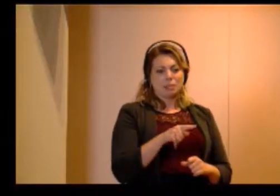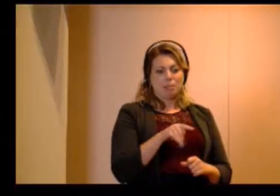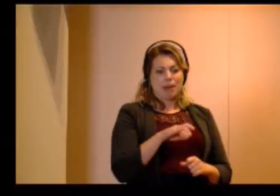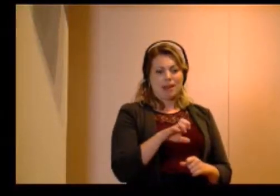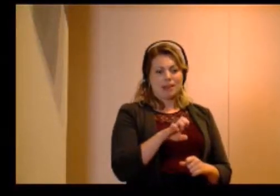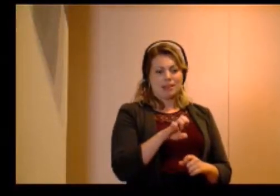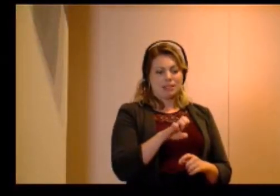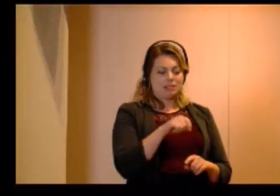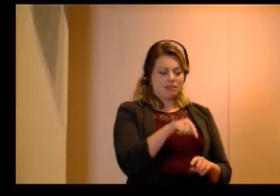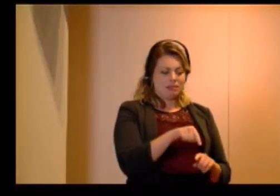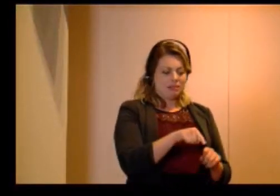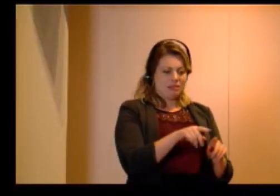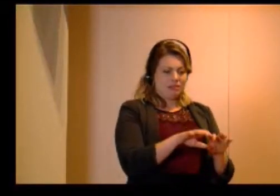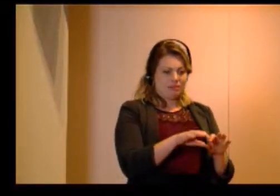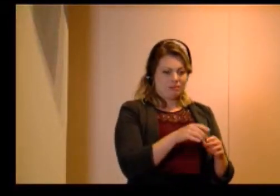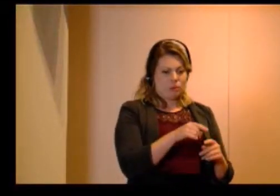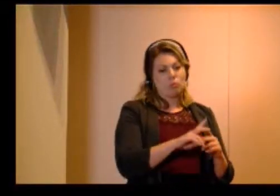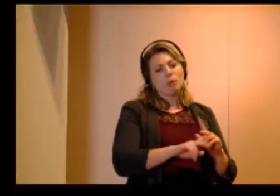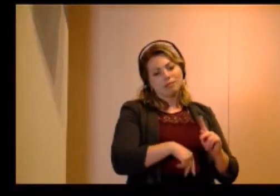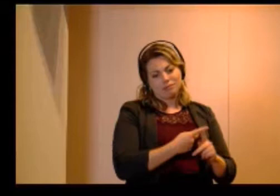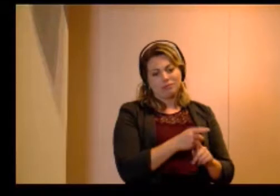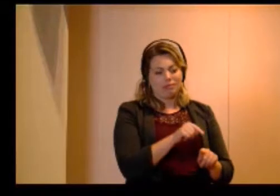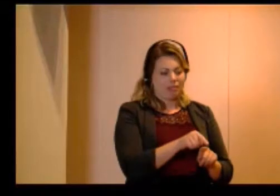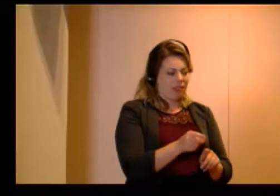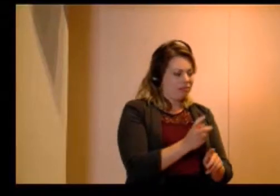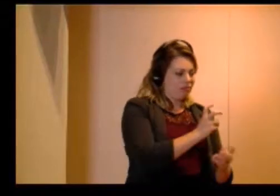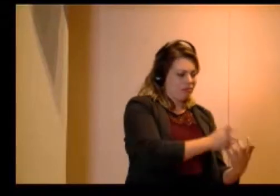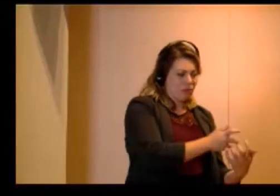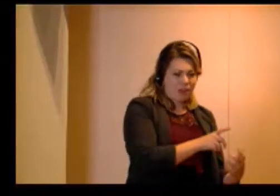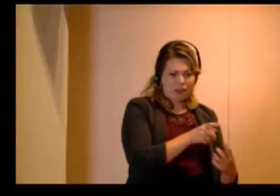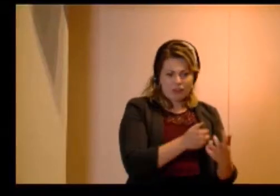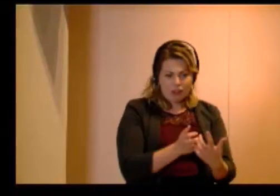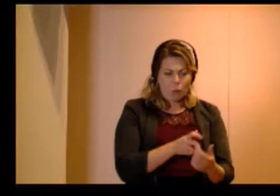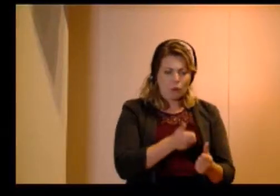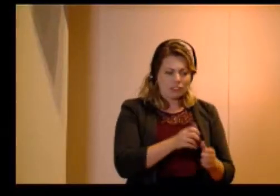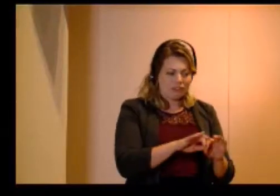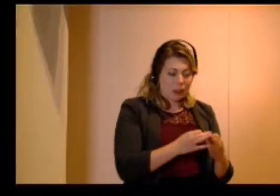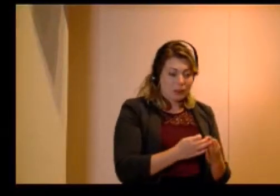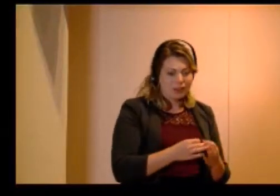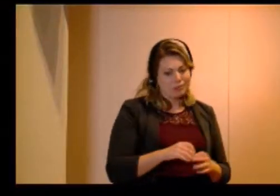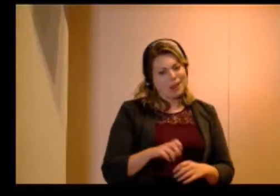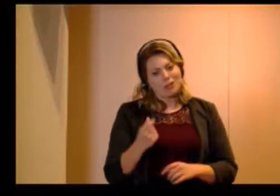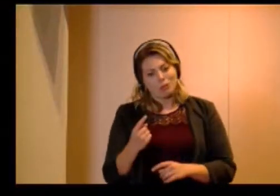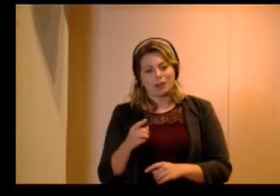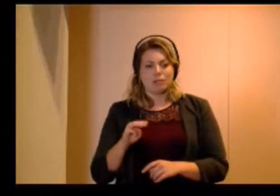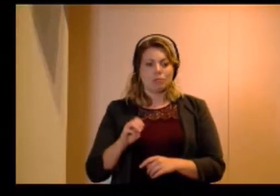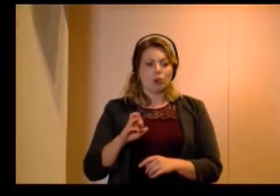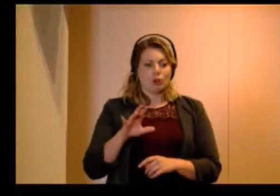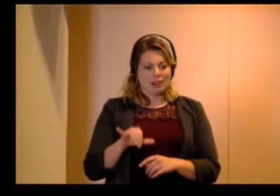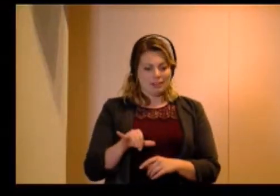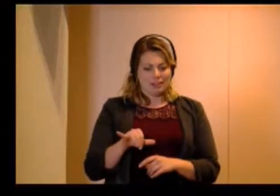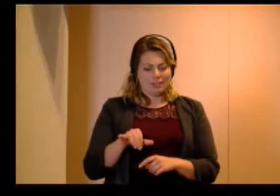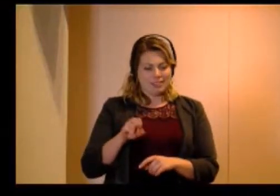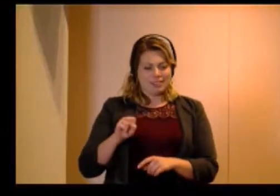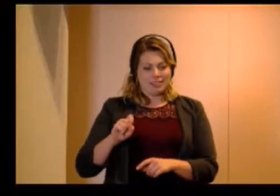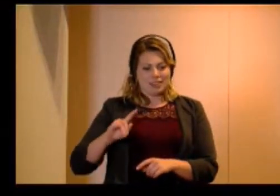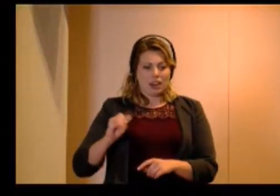about the mercury staining, and so we had to go through by hand, which was a lot of man hours to go through